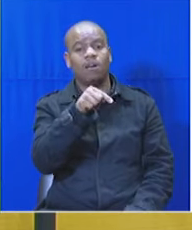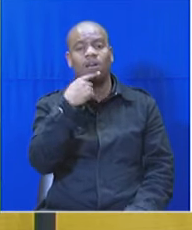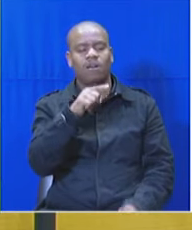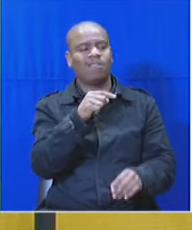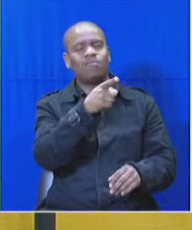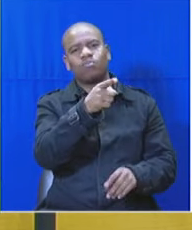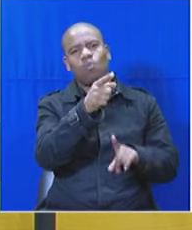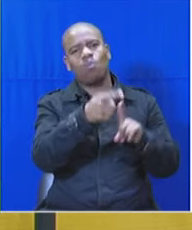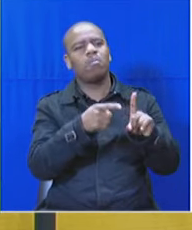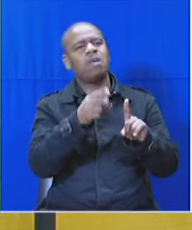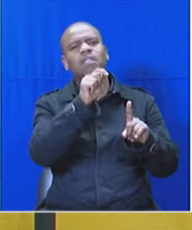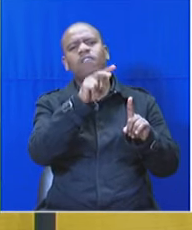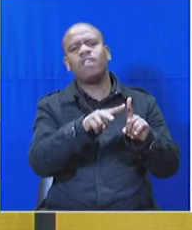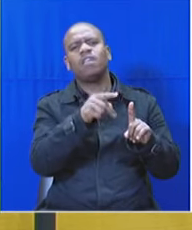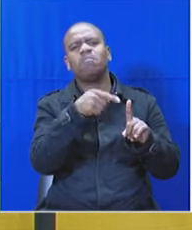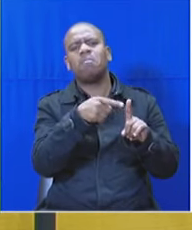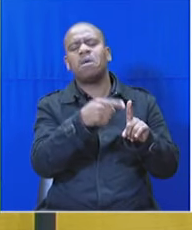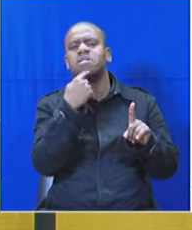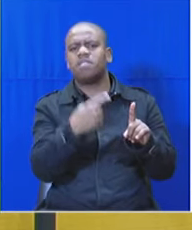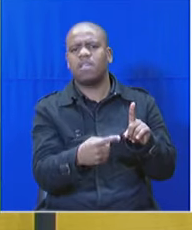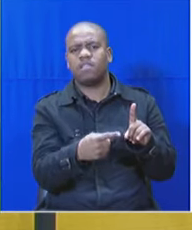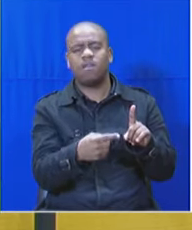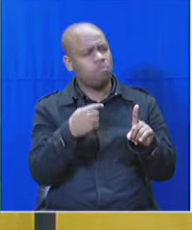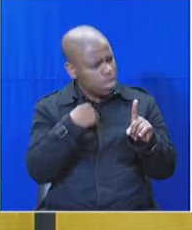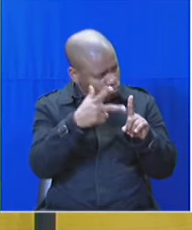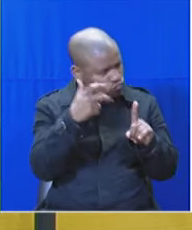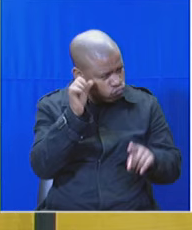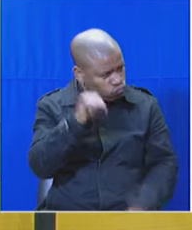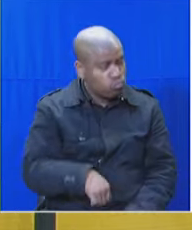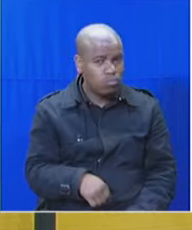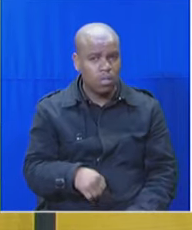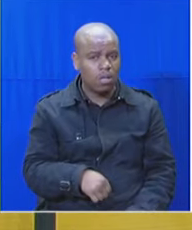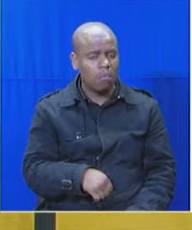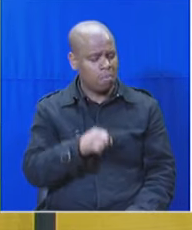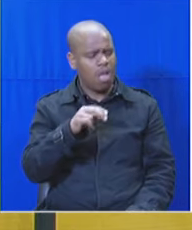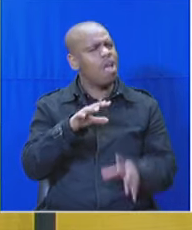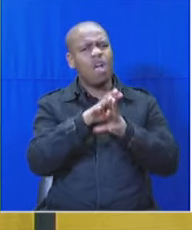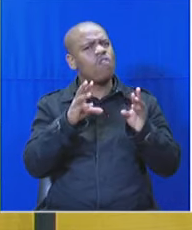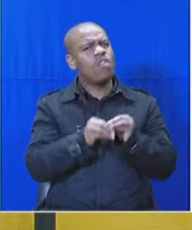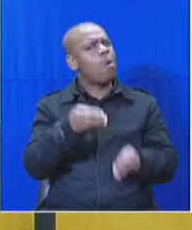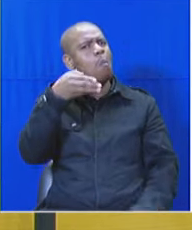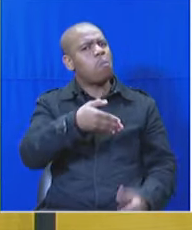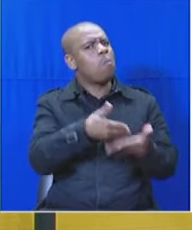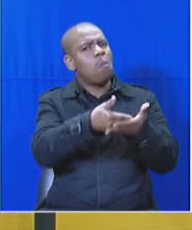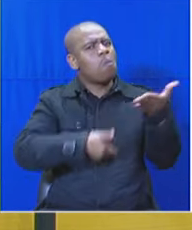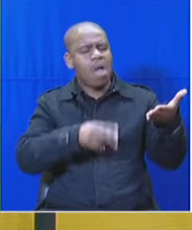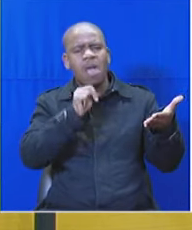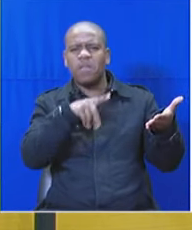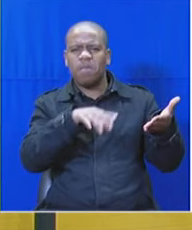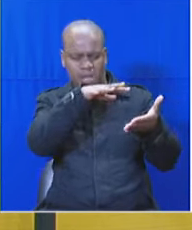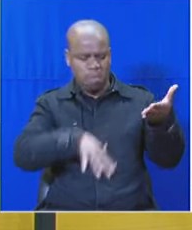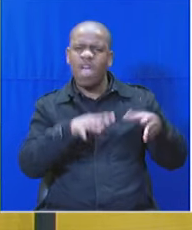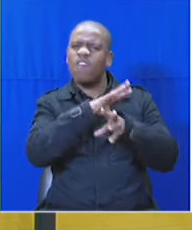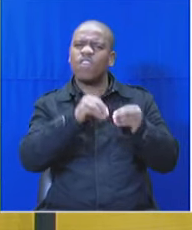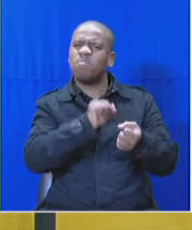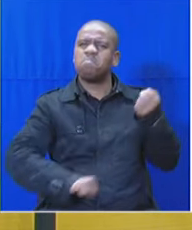appeared on television saying, I quote him, "I do not support everything that is on the NDP. Of